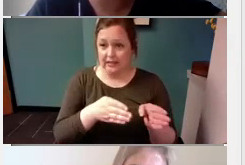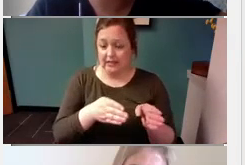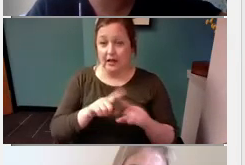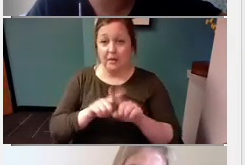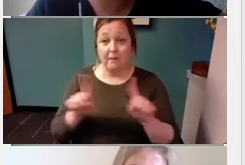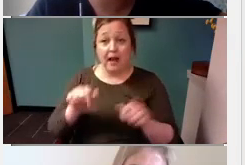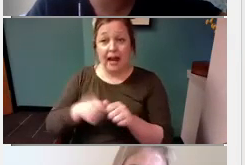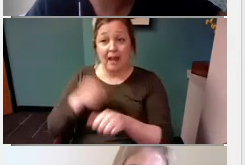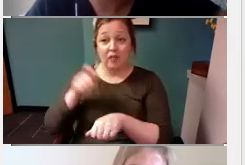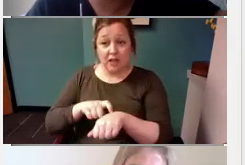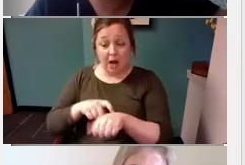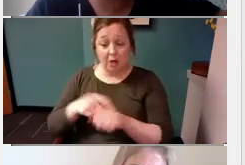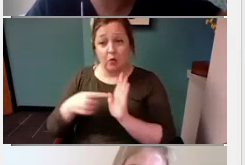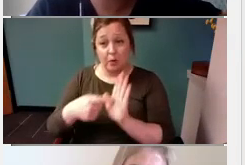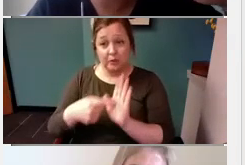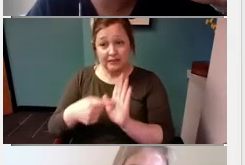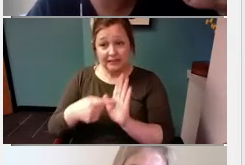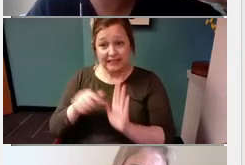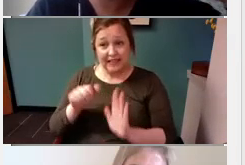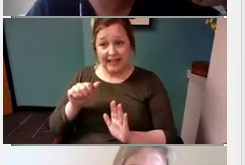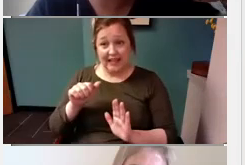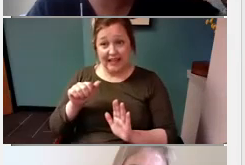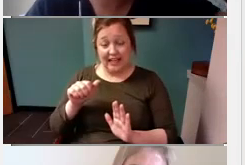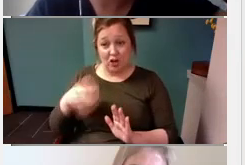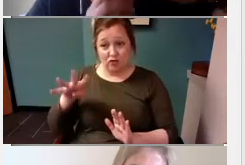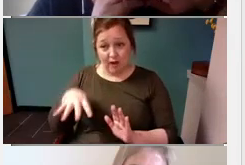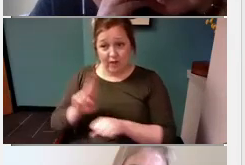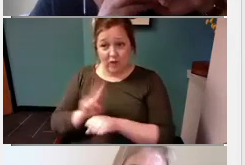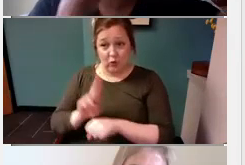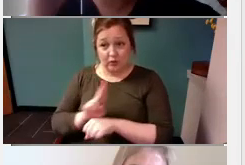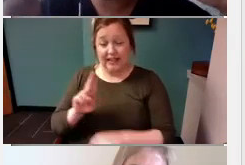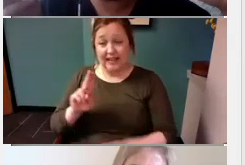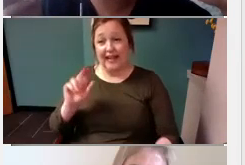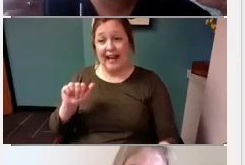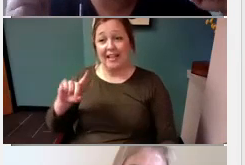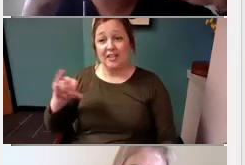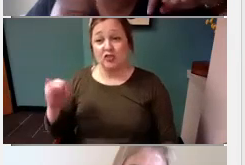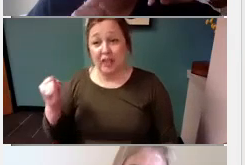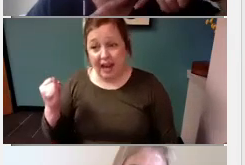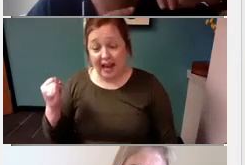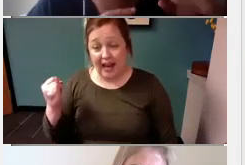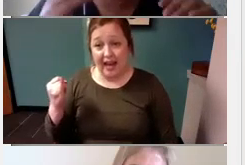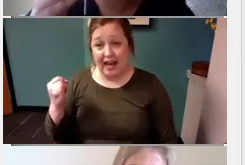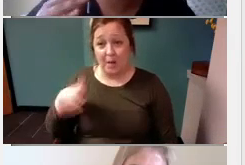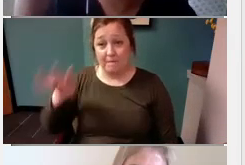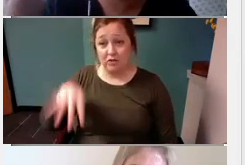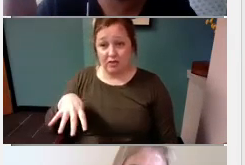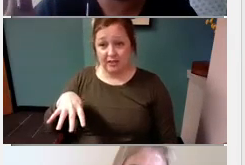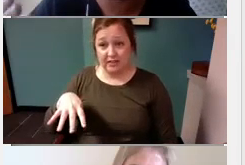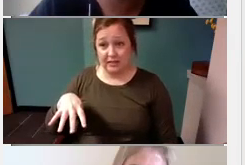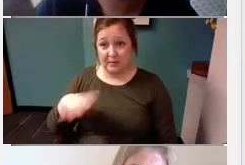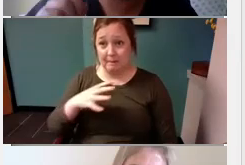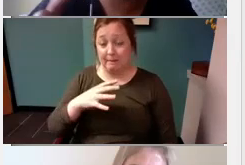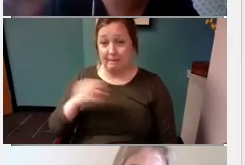an adjacency matrix, a graph using an adjacency matrix, and the graph is an undirected graph, we would always have this sort of a